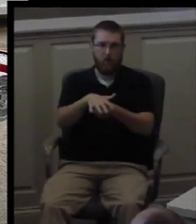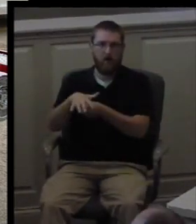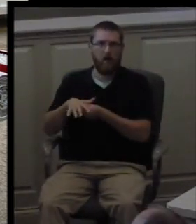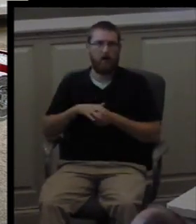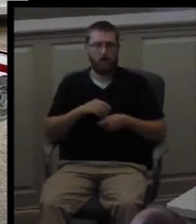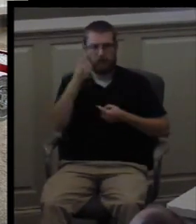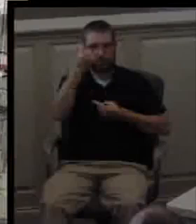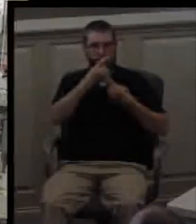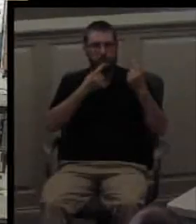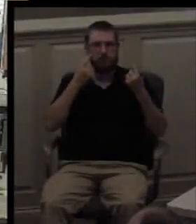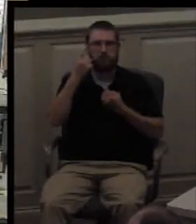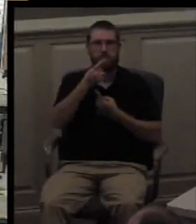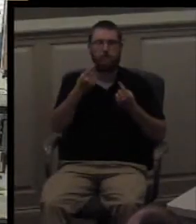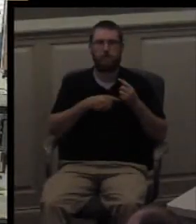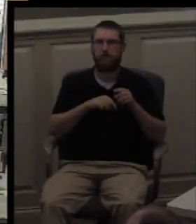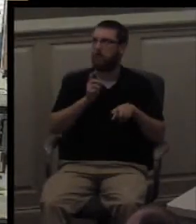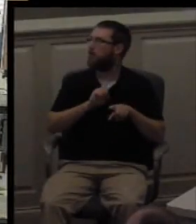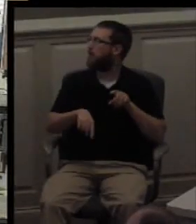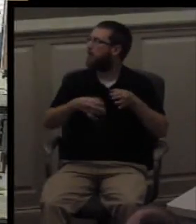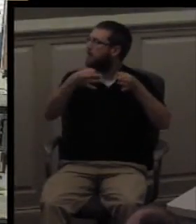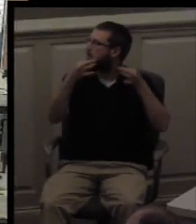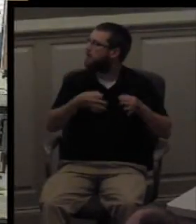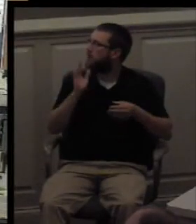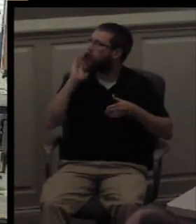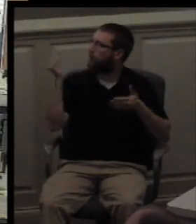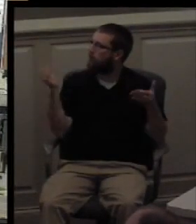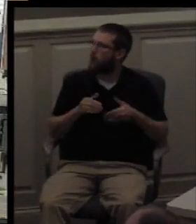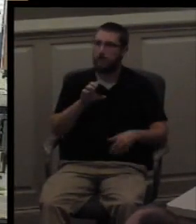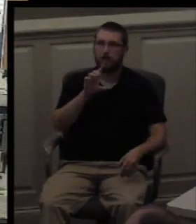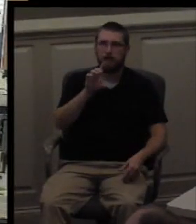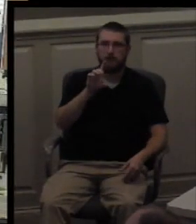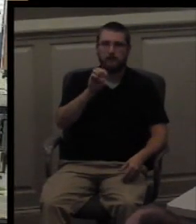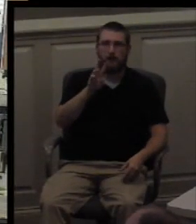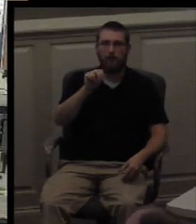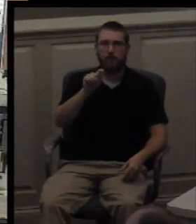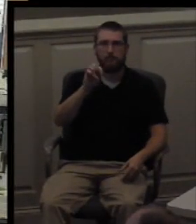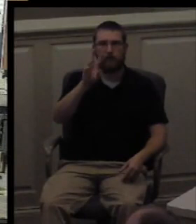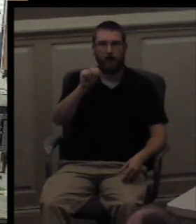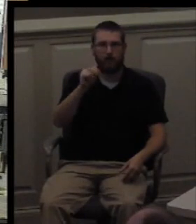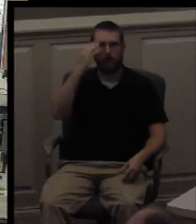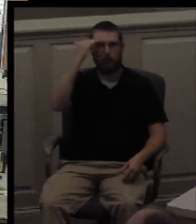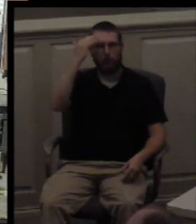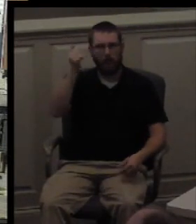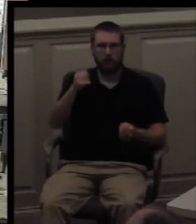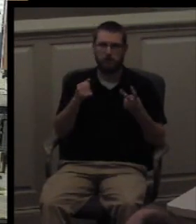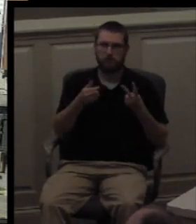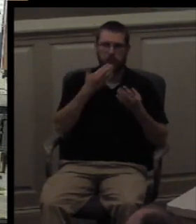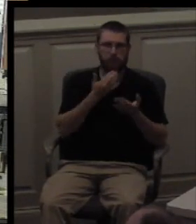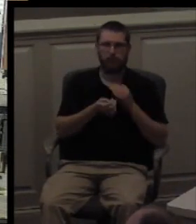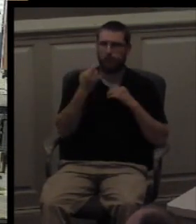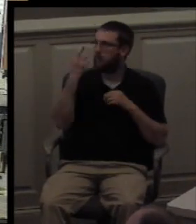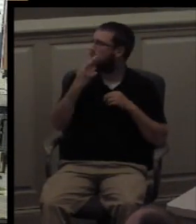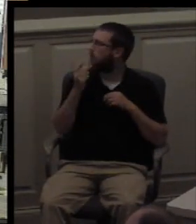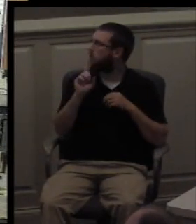that were considered, but we decided to focus in downtown Danville for a couple good reasons. Here's where we